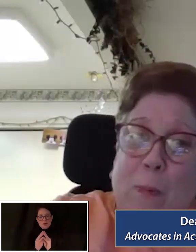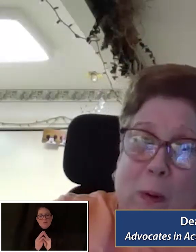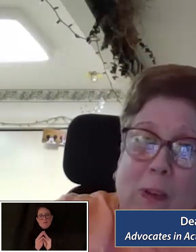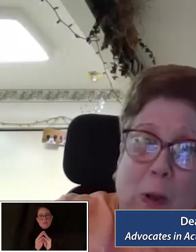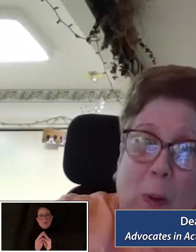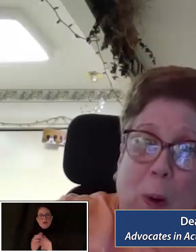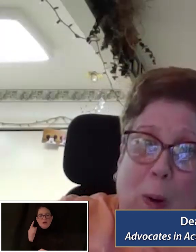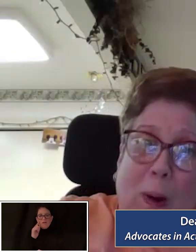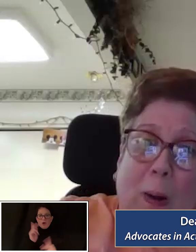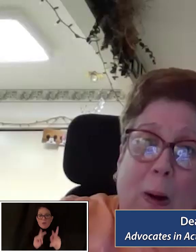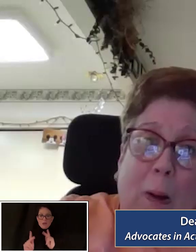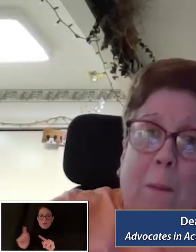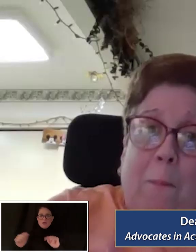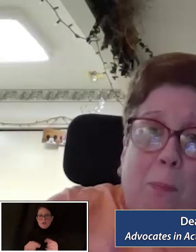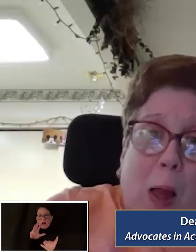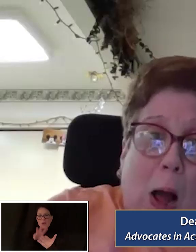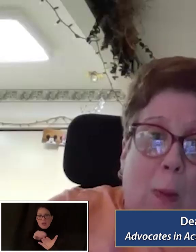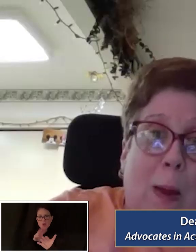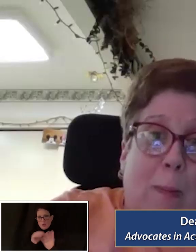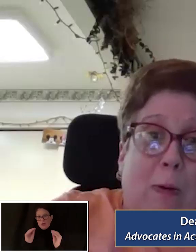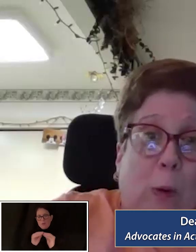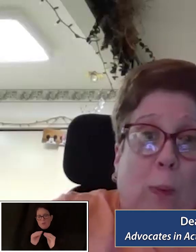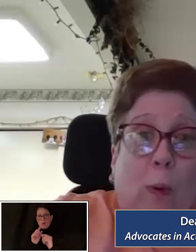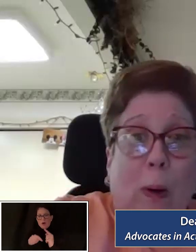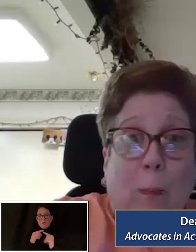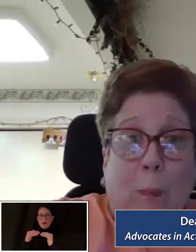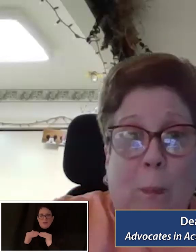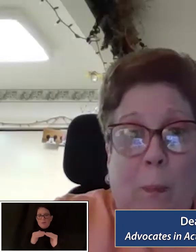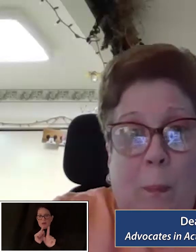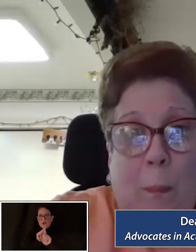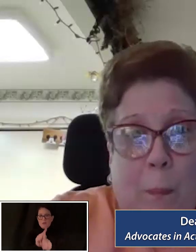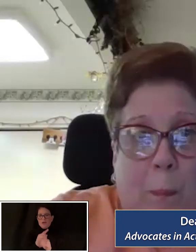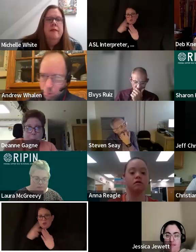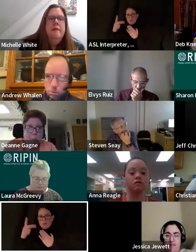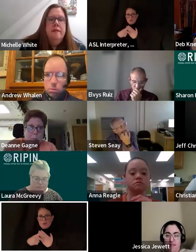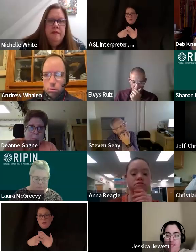sessions for people to learn more about the peer mentor program.